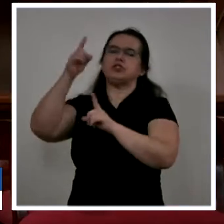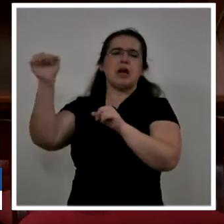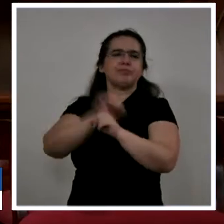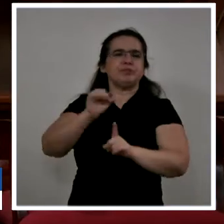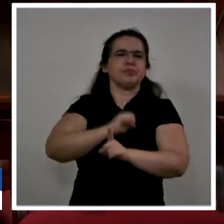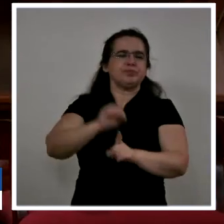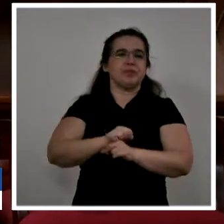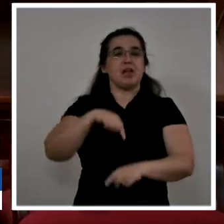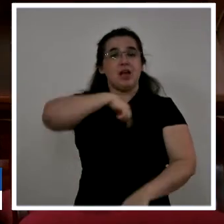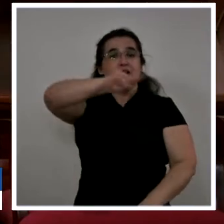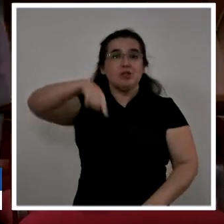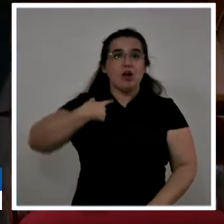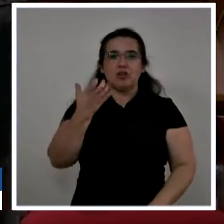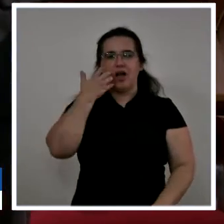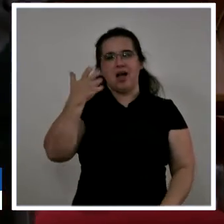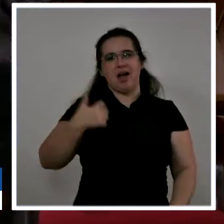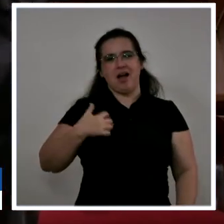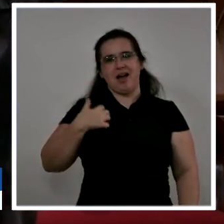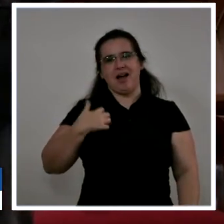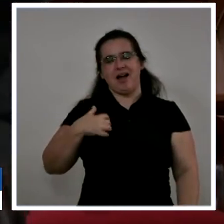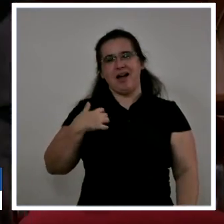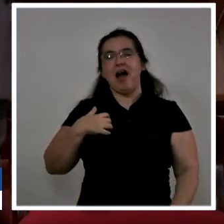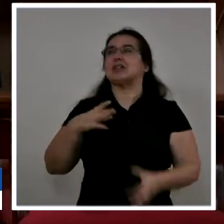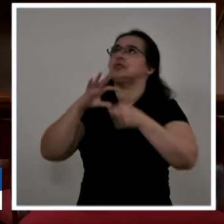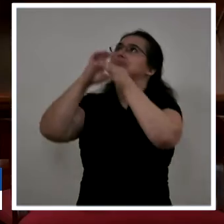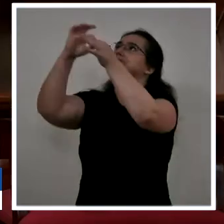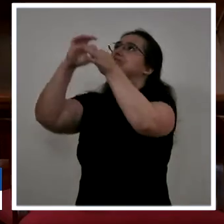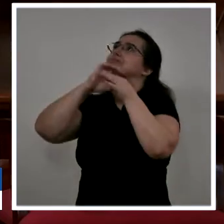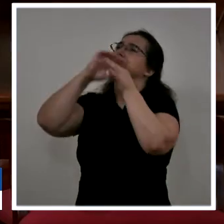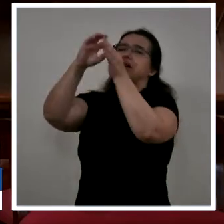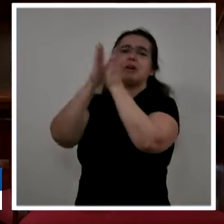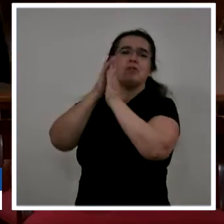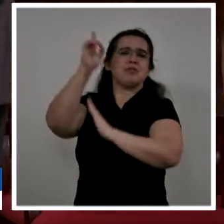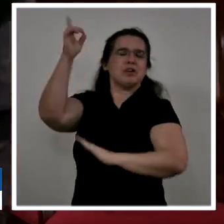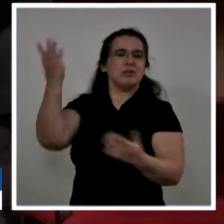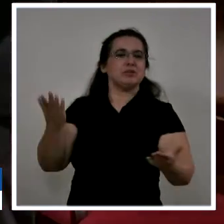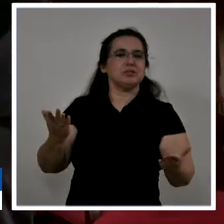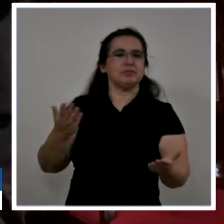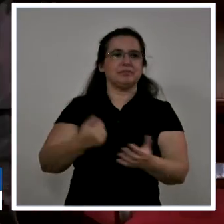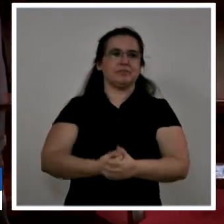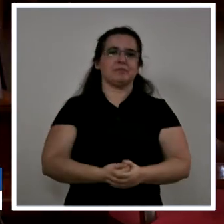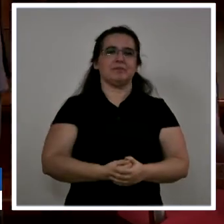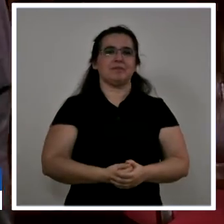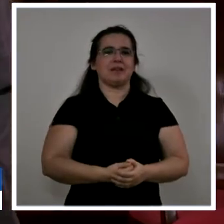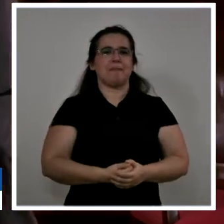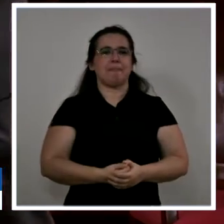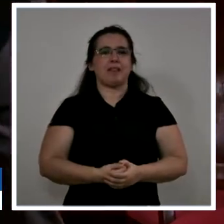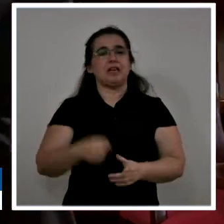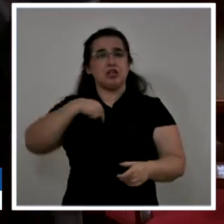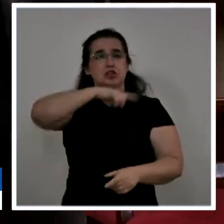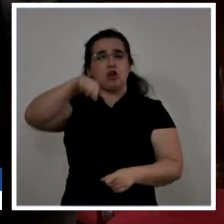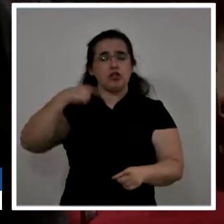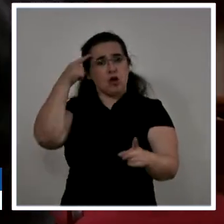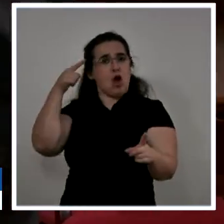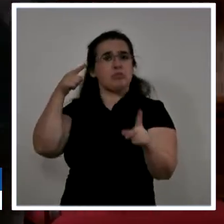temos o privilégio de ser cooperantes com ele nessa tarefa. Of raising everybody's serotonin and dopamine levels. De ter a missão de